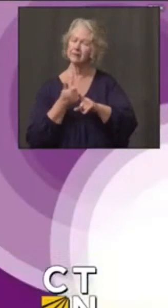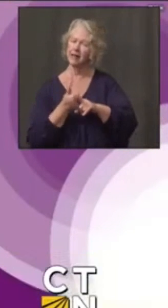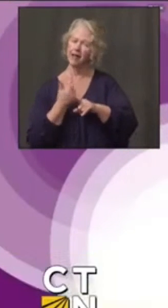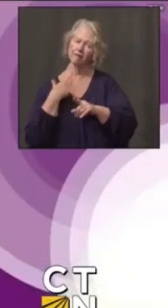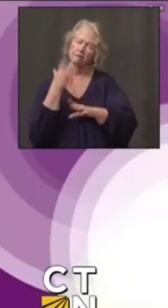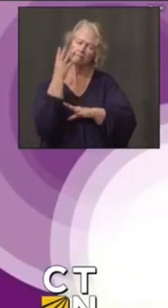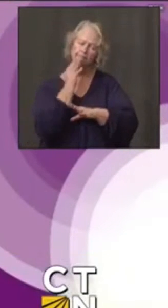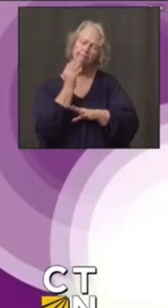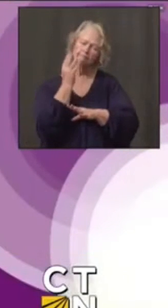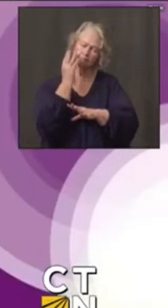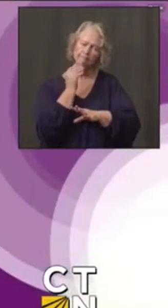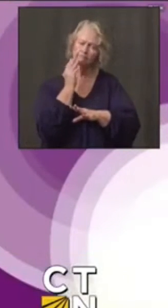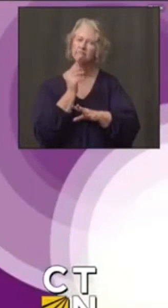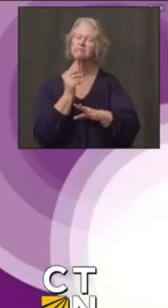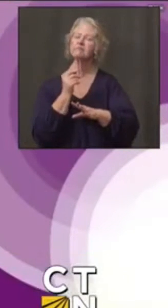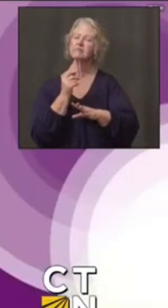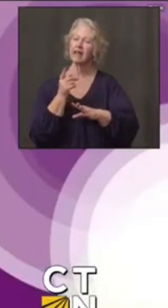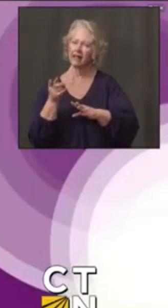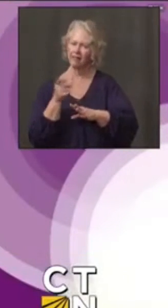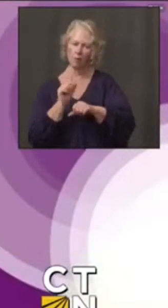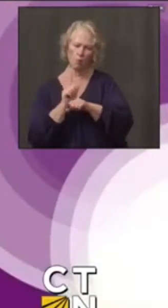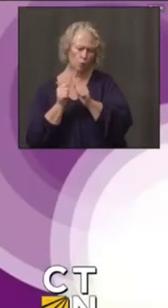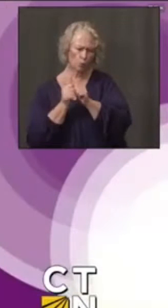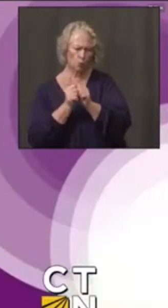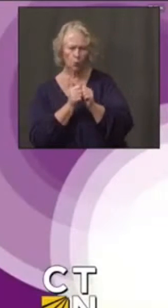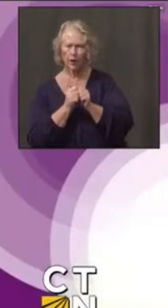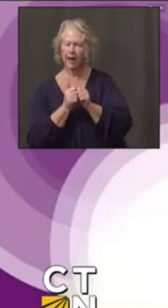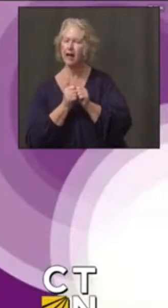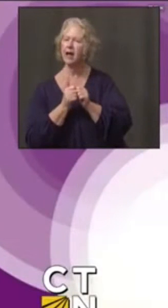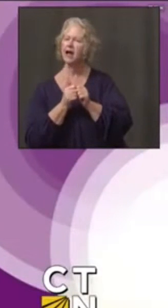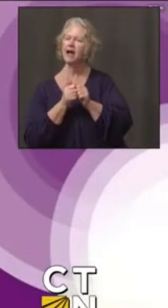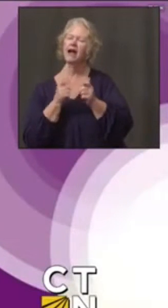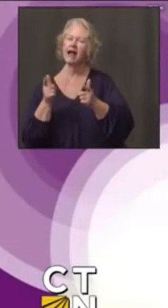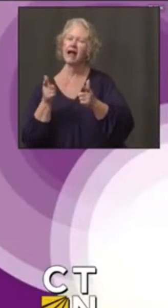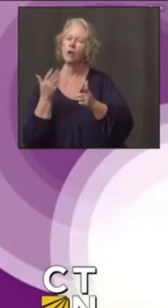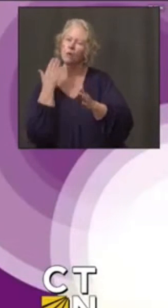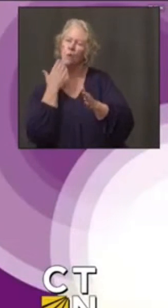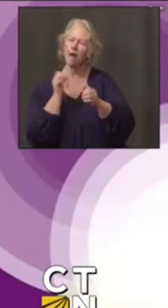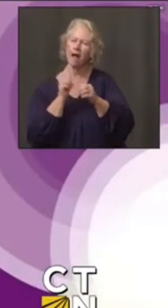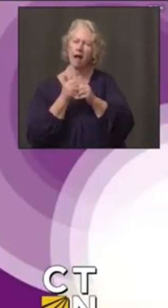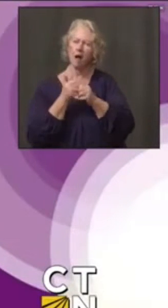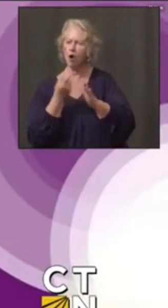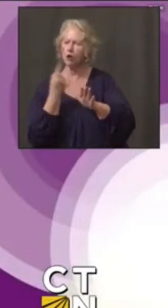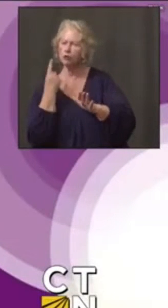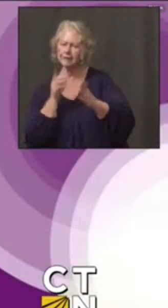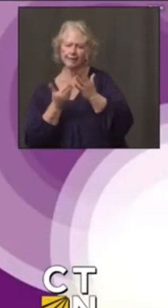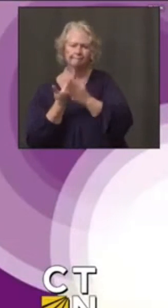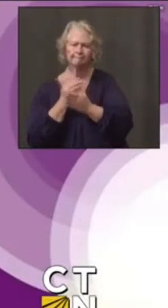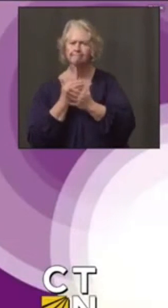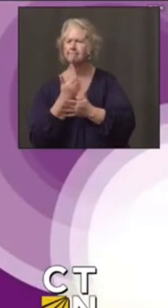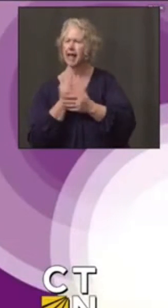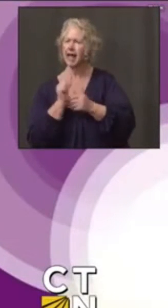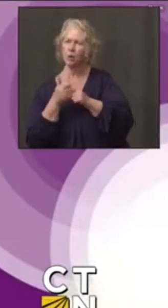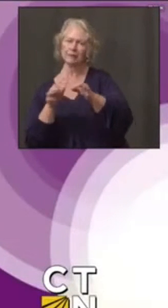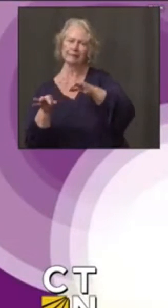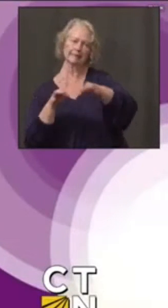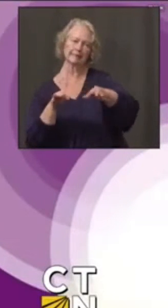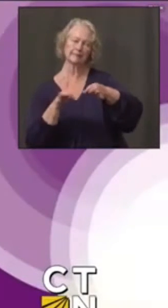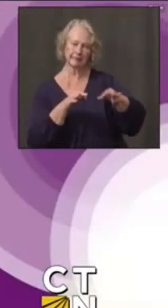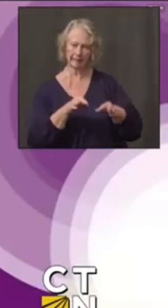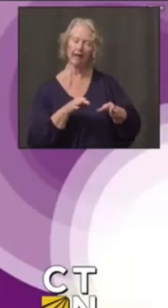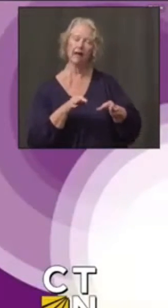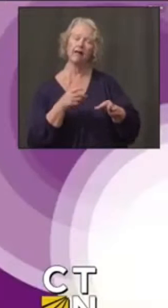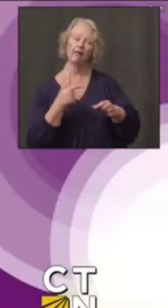be partnering to better understand that, who speaks their language, and then we will relay that to the state of